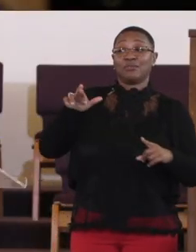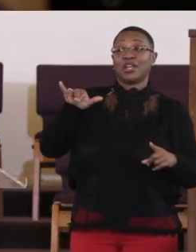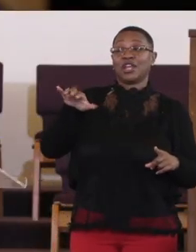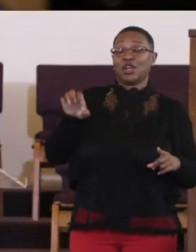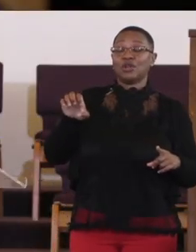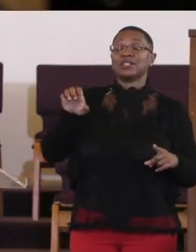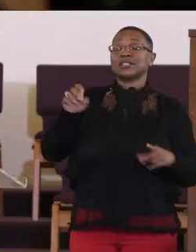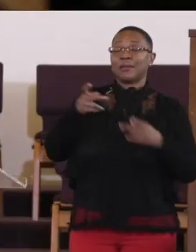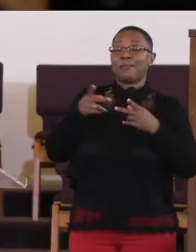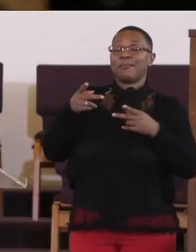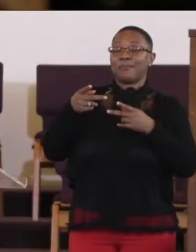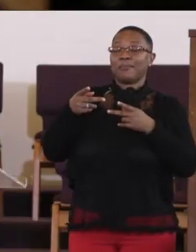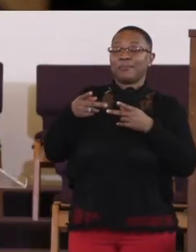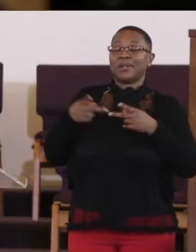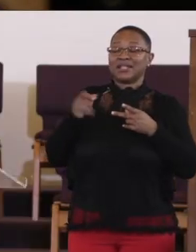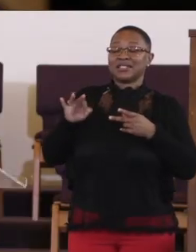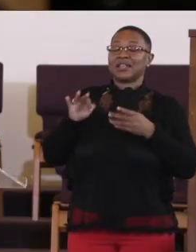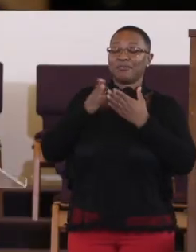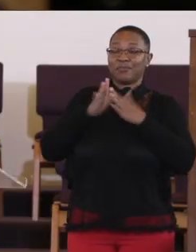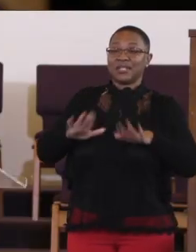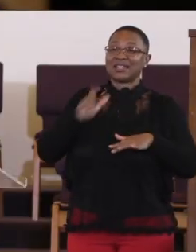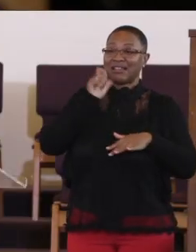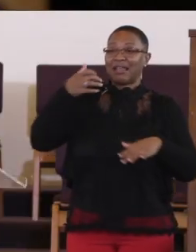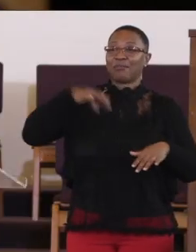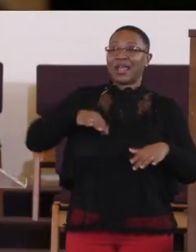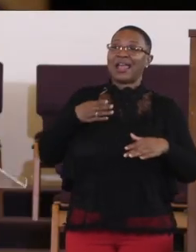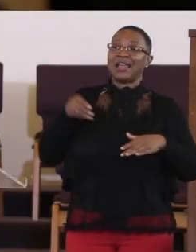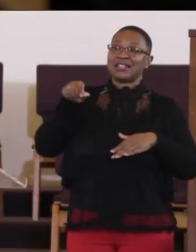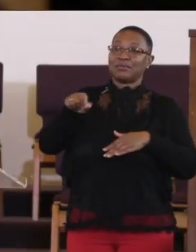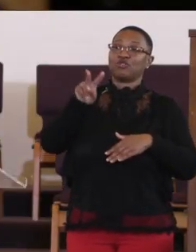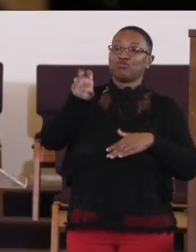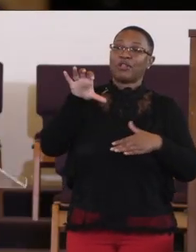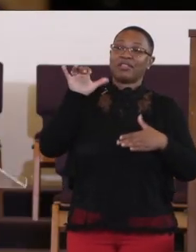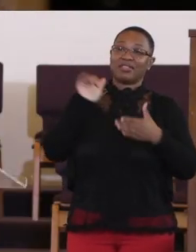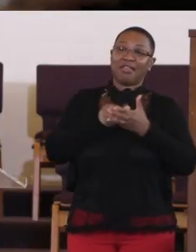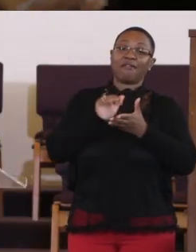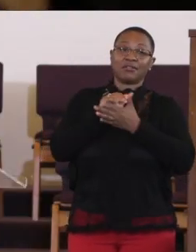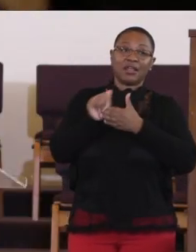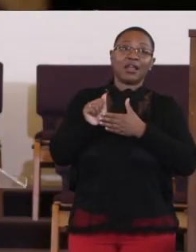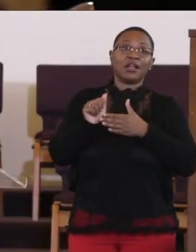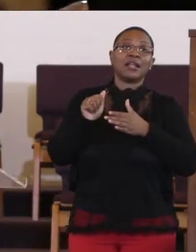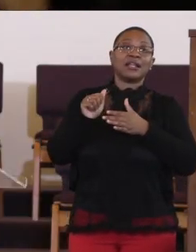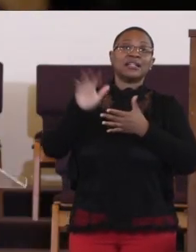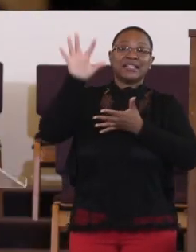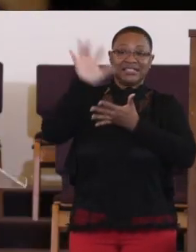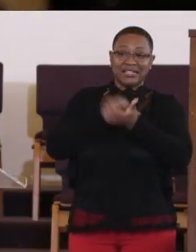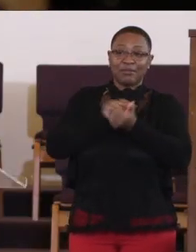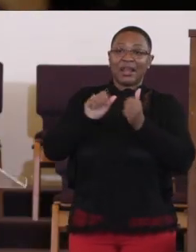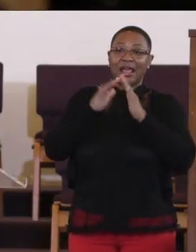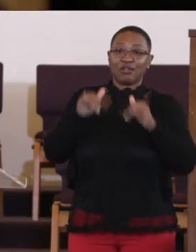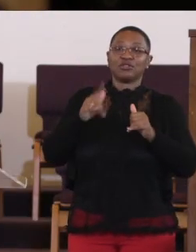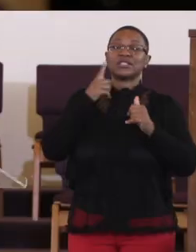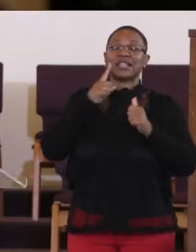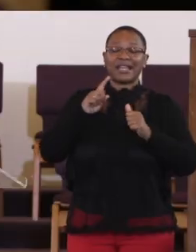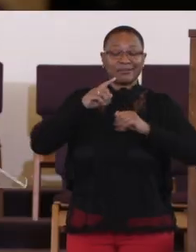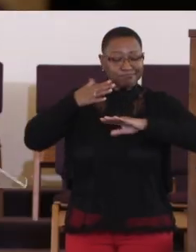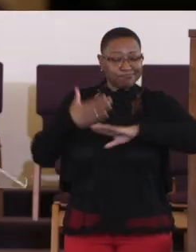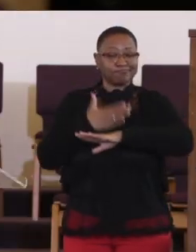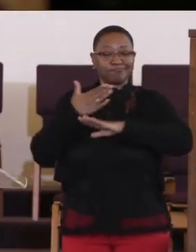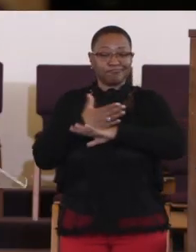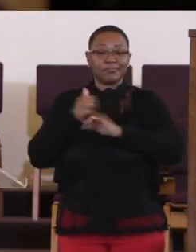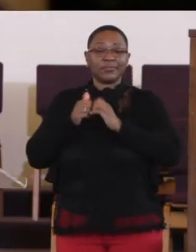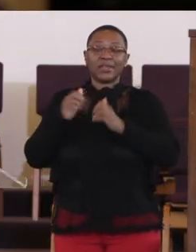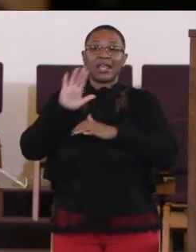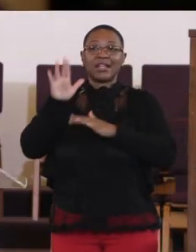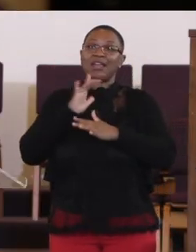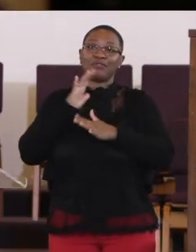Peace. I was trying to open a nonprofit. I spent over $200 and something thousand demoing this house and putting it together. I never could get